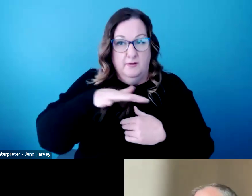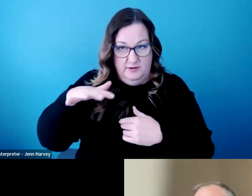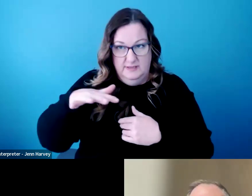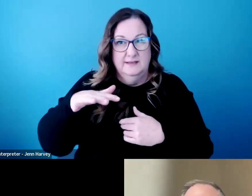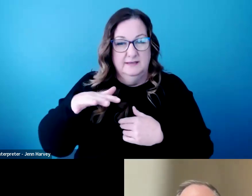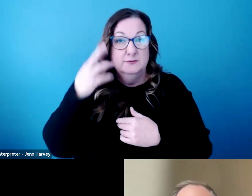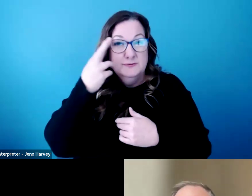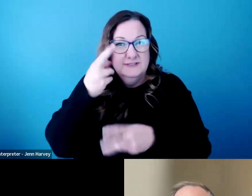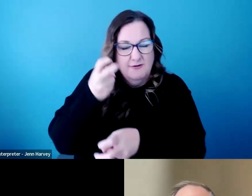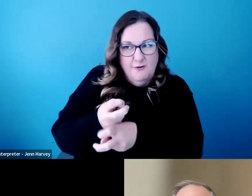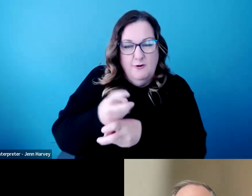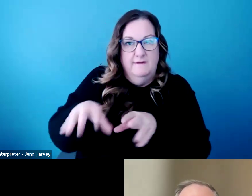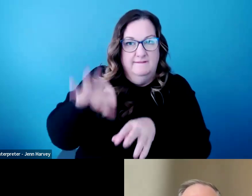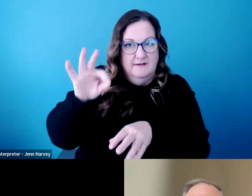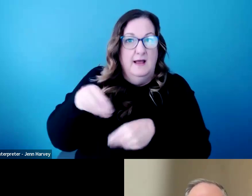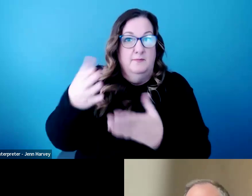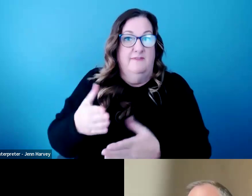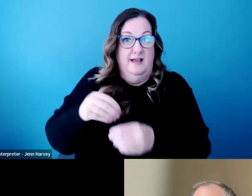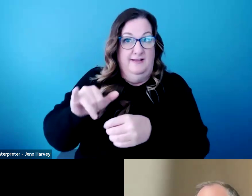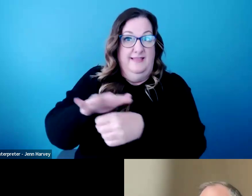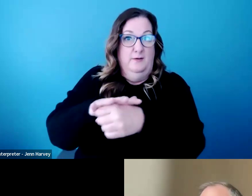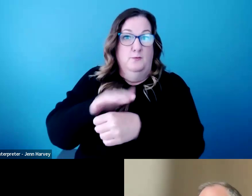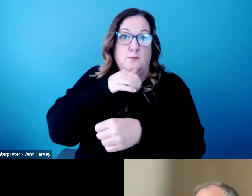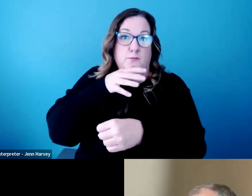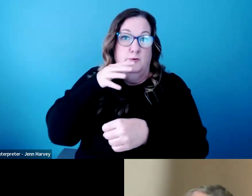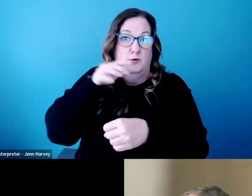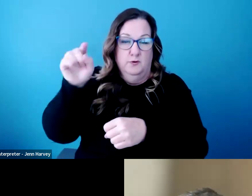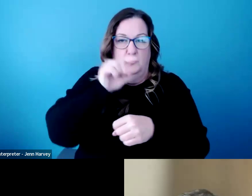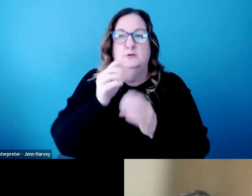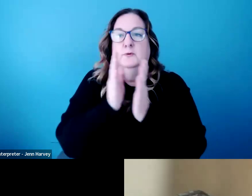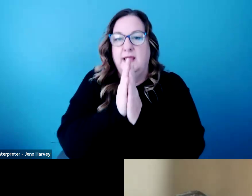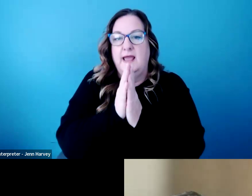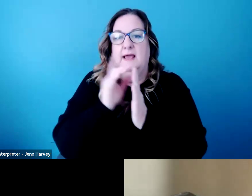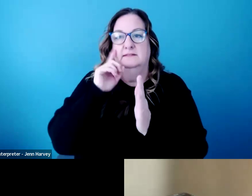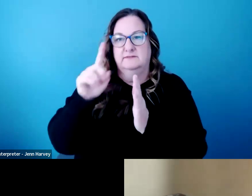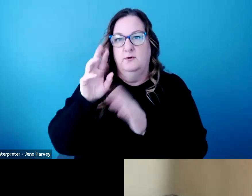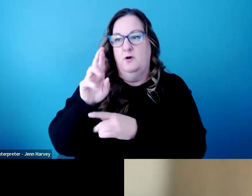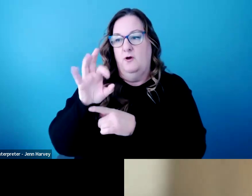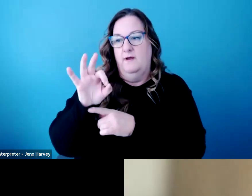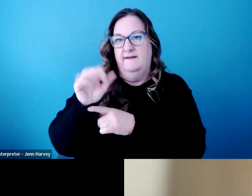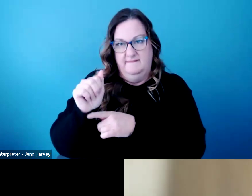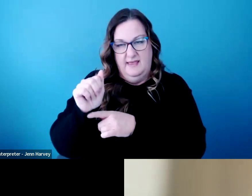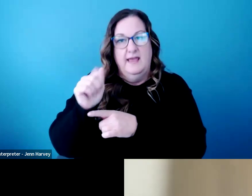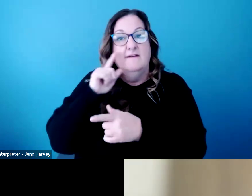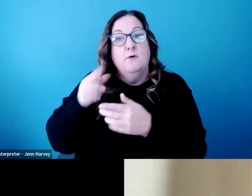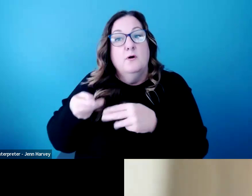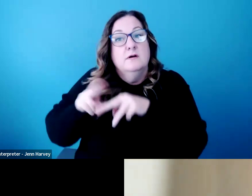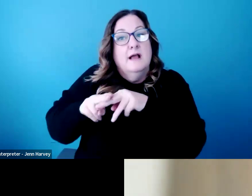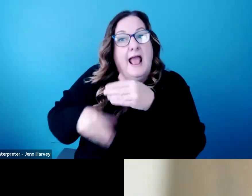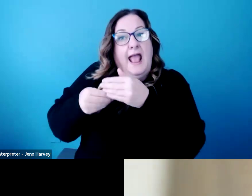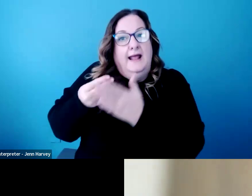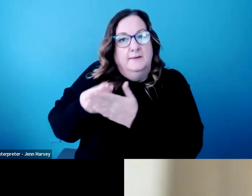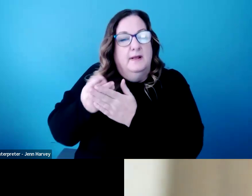difficult to find providers. And so we have asked in that RFA for an additional amount of money to be put toward those smaller, more